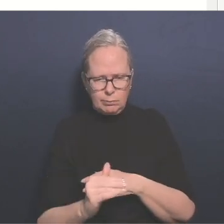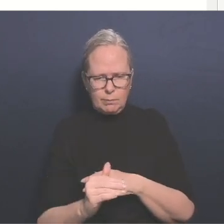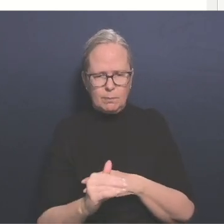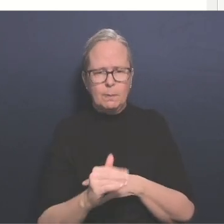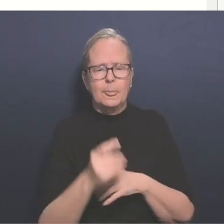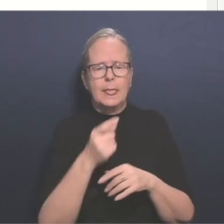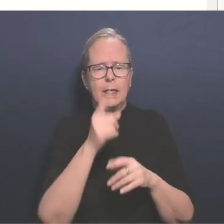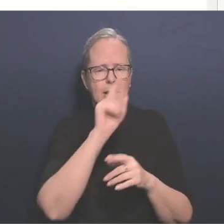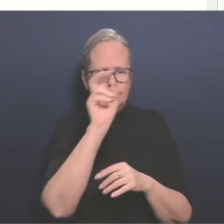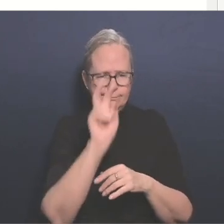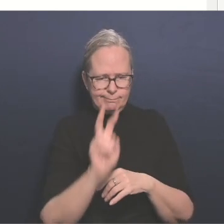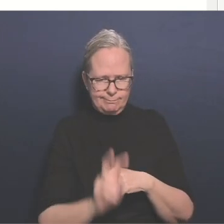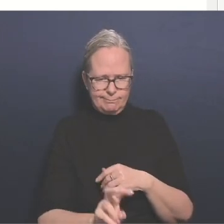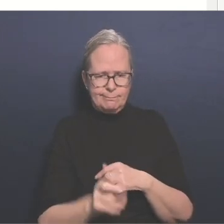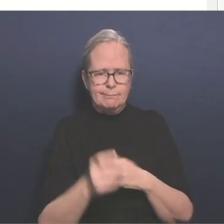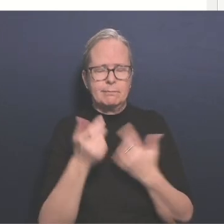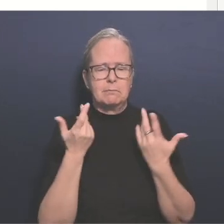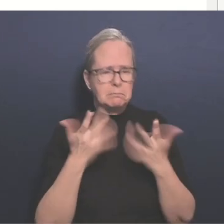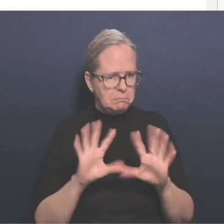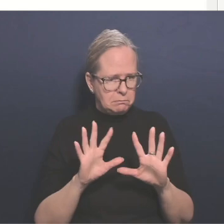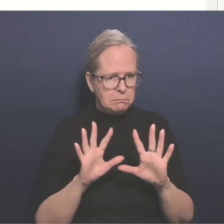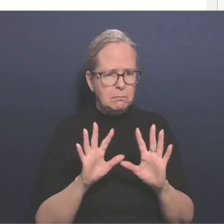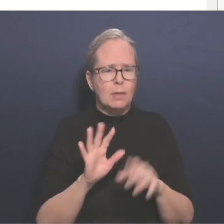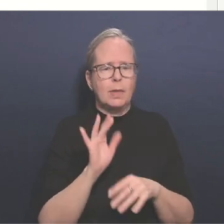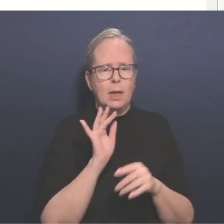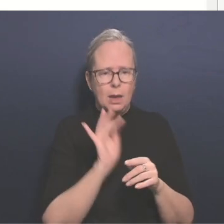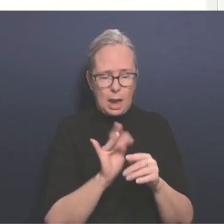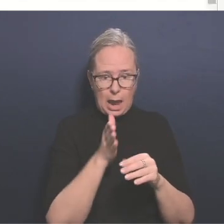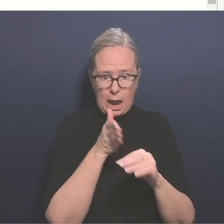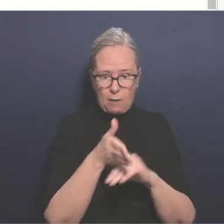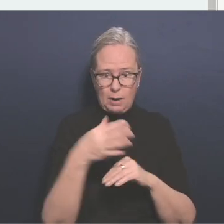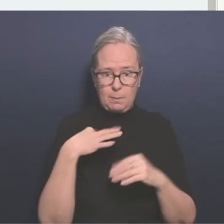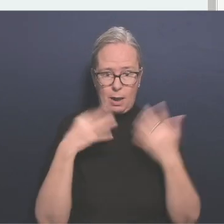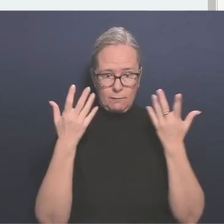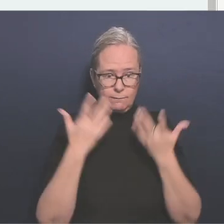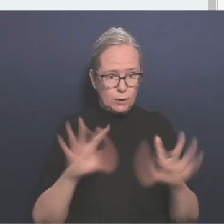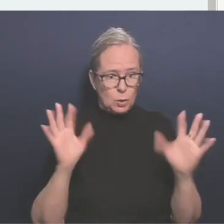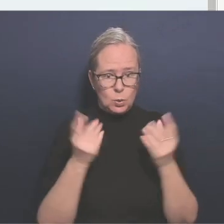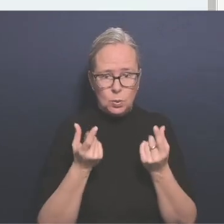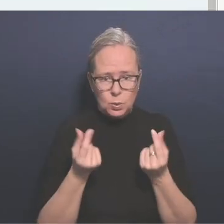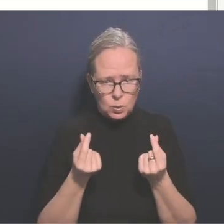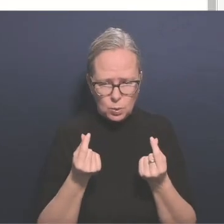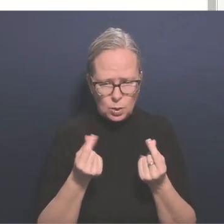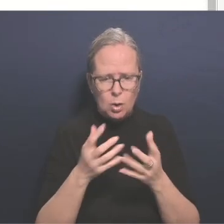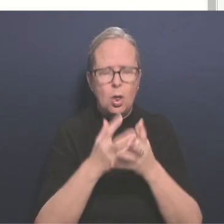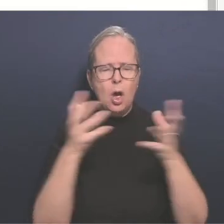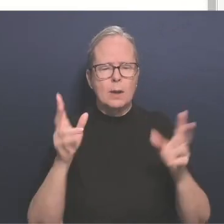developed by the advocates themselves, which is really where a lot of the value add comes.